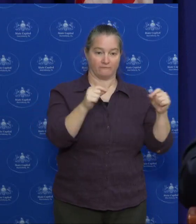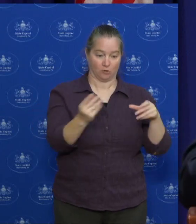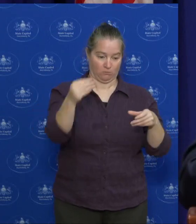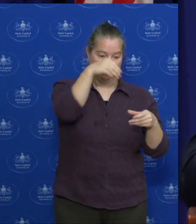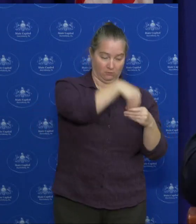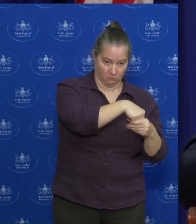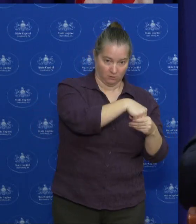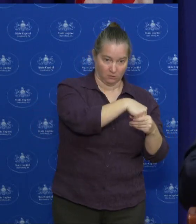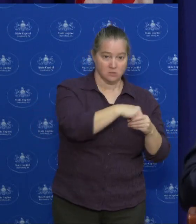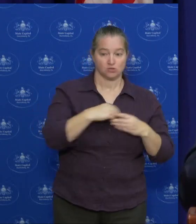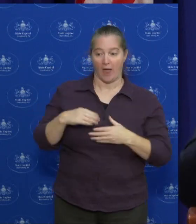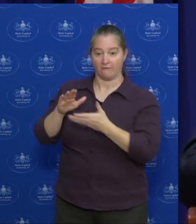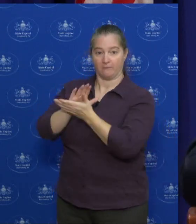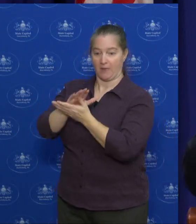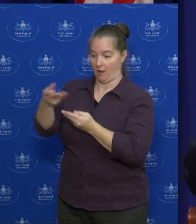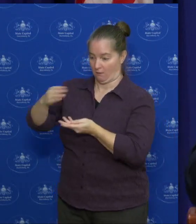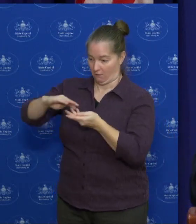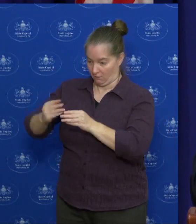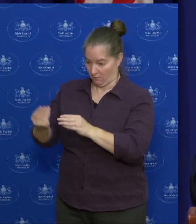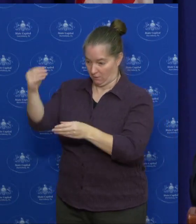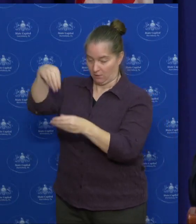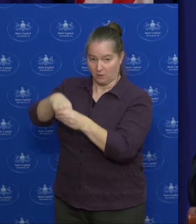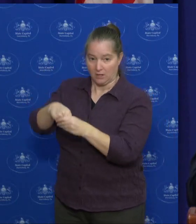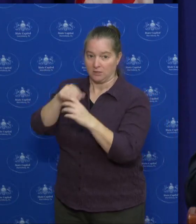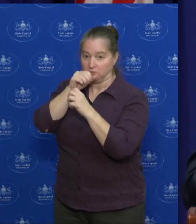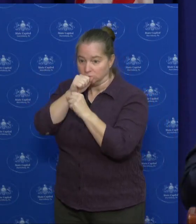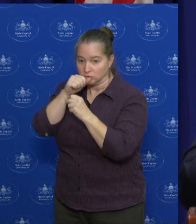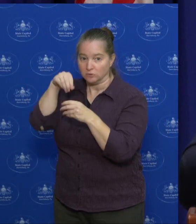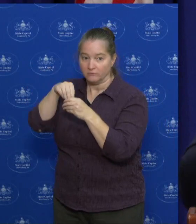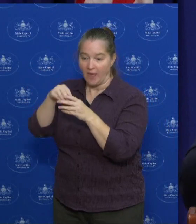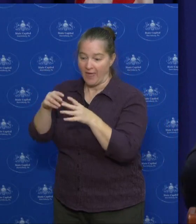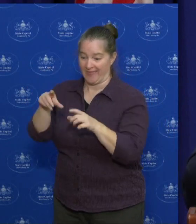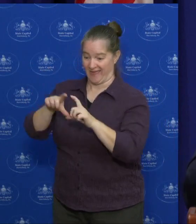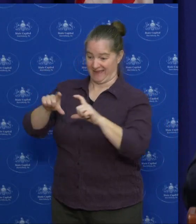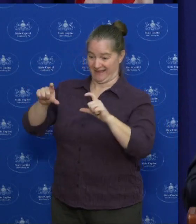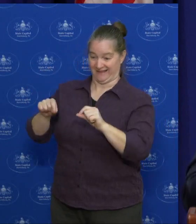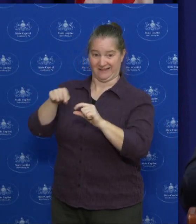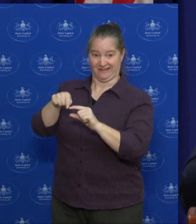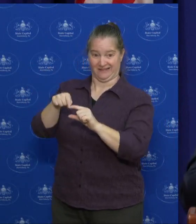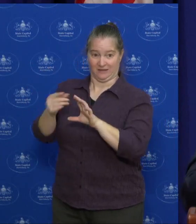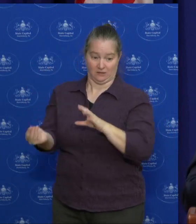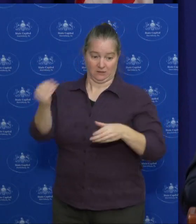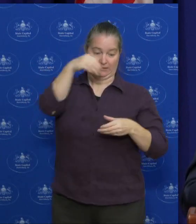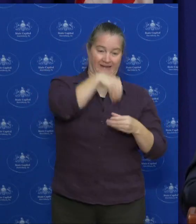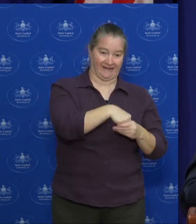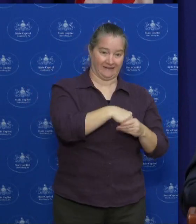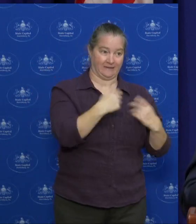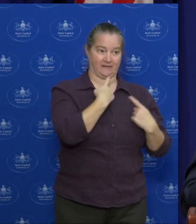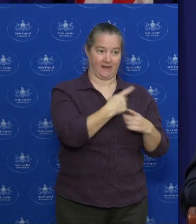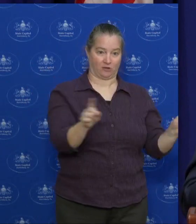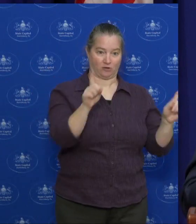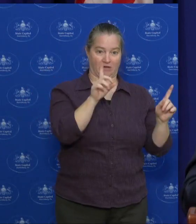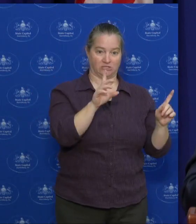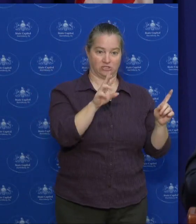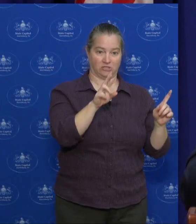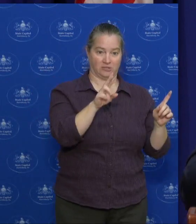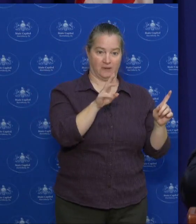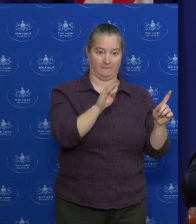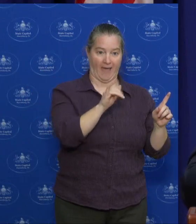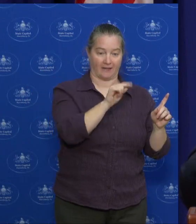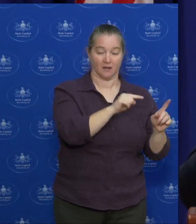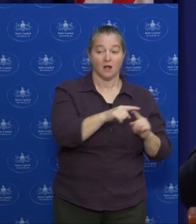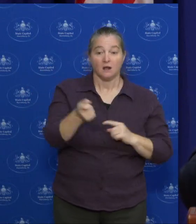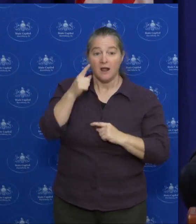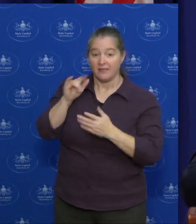secrecy envelope that's clearly marked. You put that in the declaration envelope. And that the voter signs and dates the ballot. The